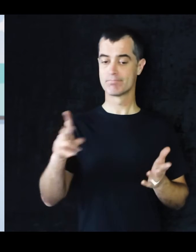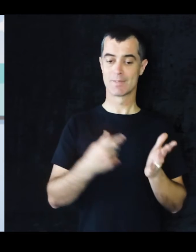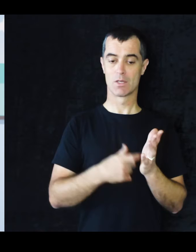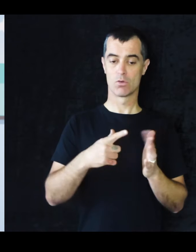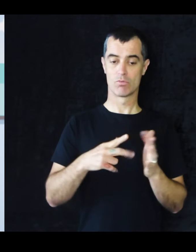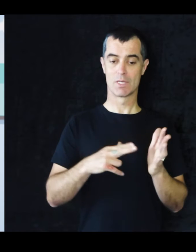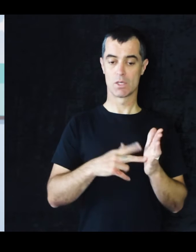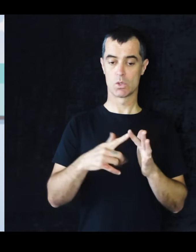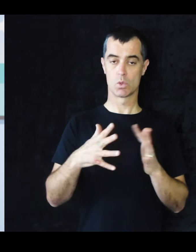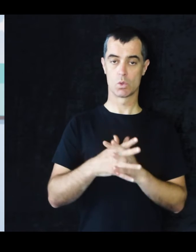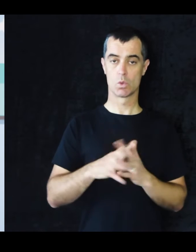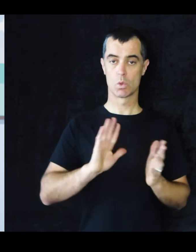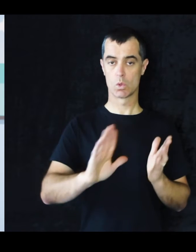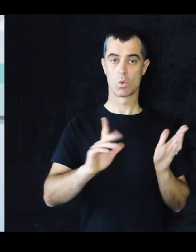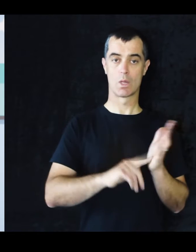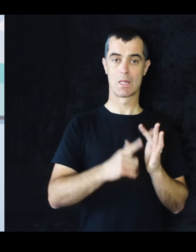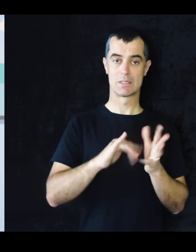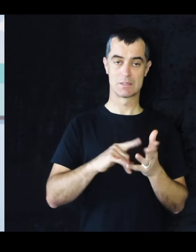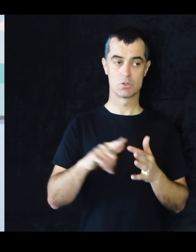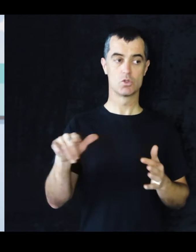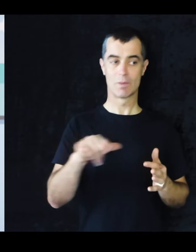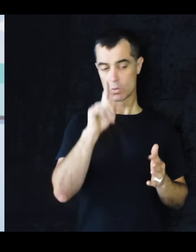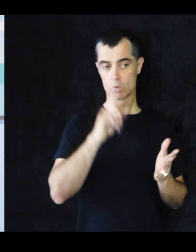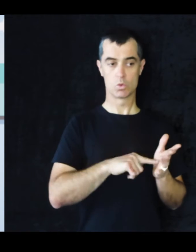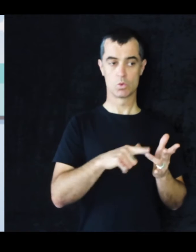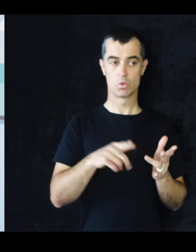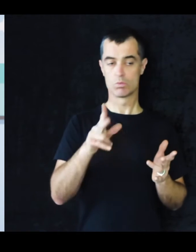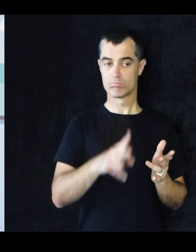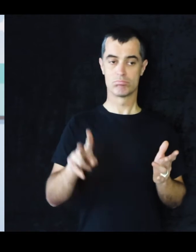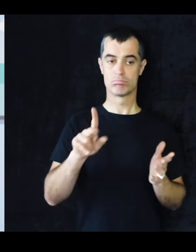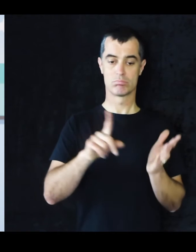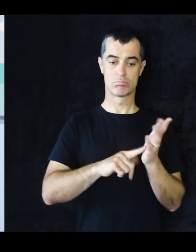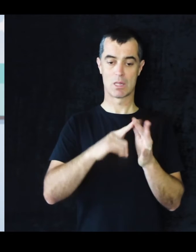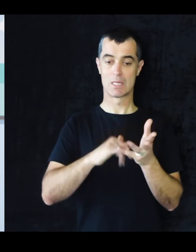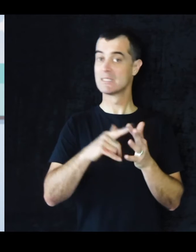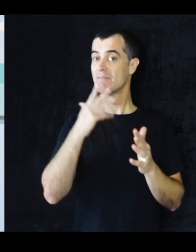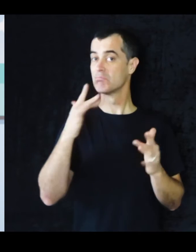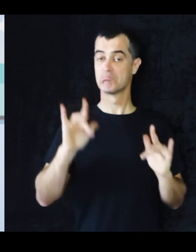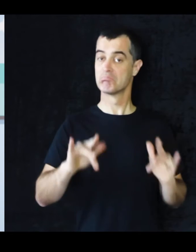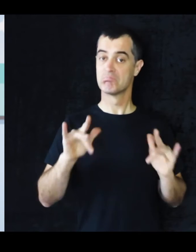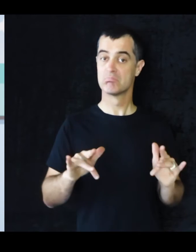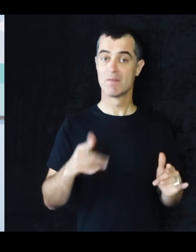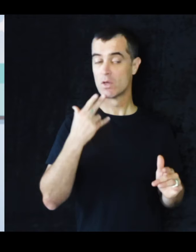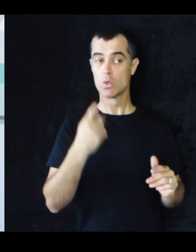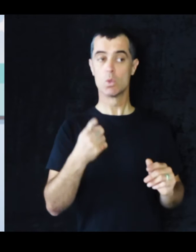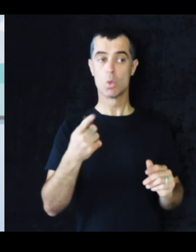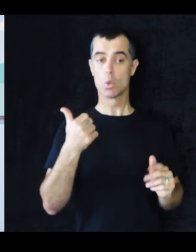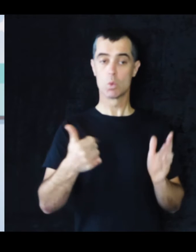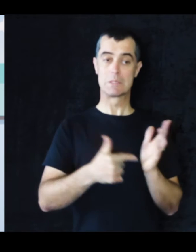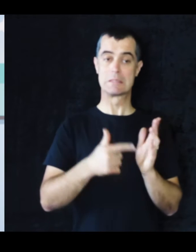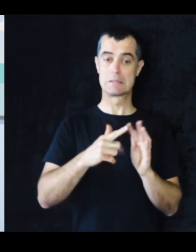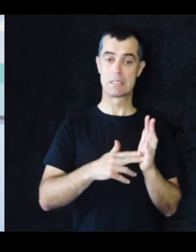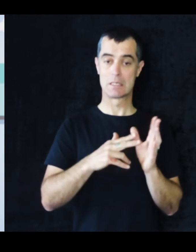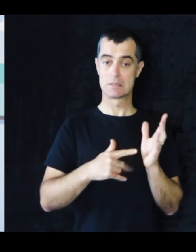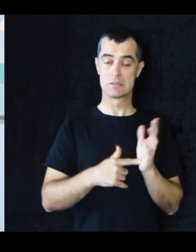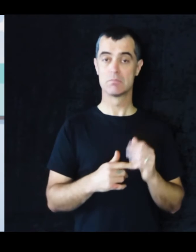renew your lease, and they should be able to renew your lease if you haven't done it. If you're